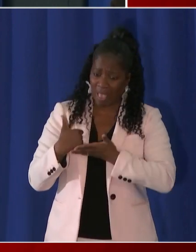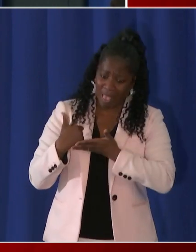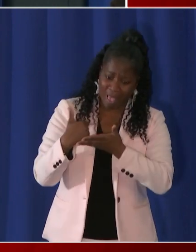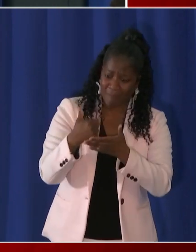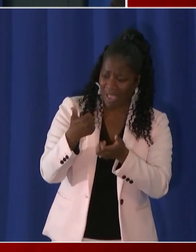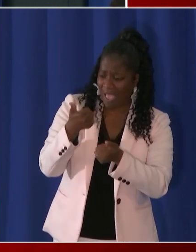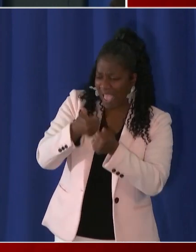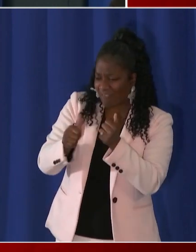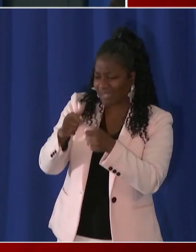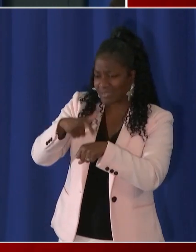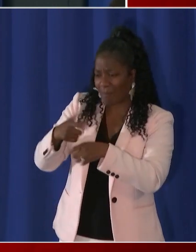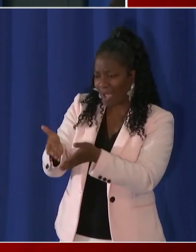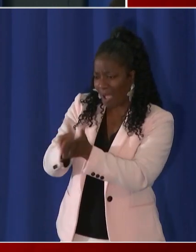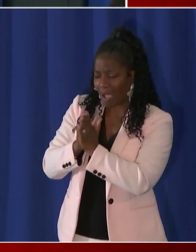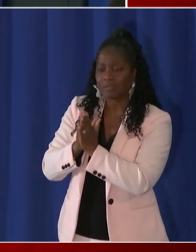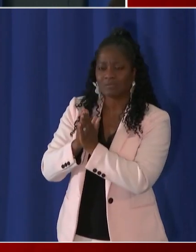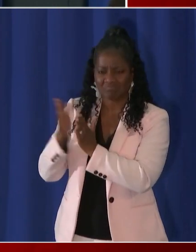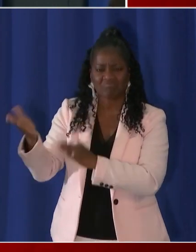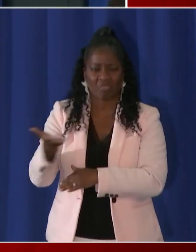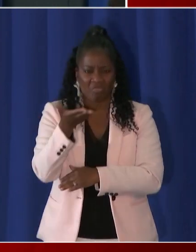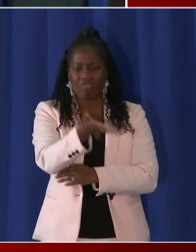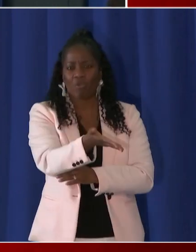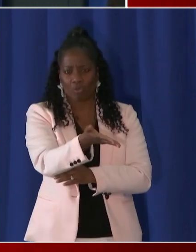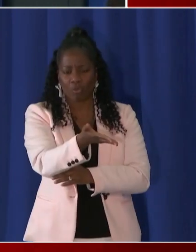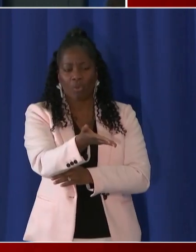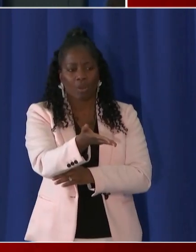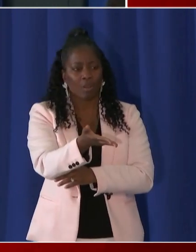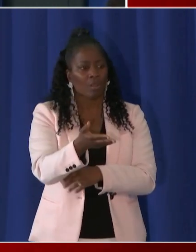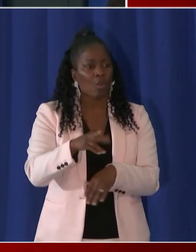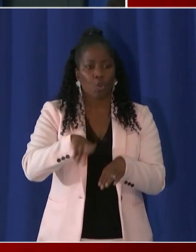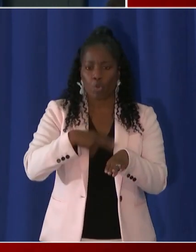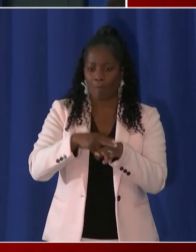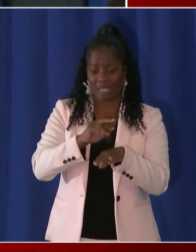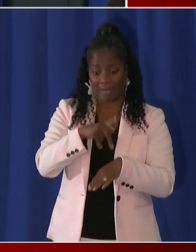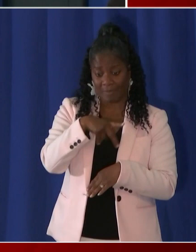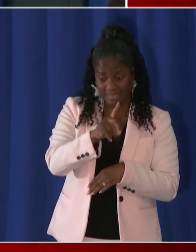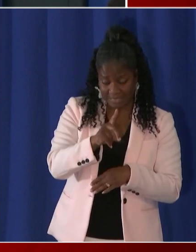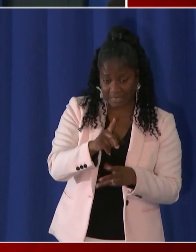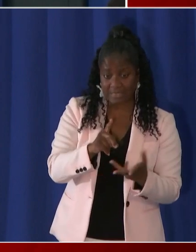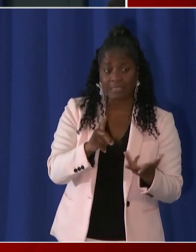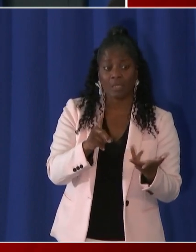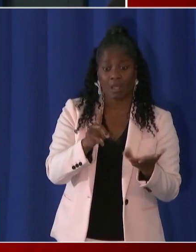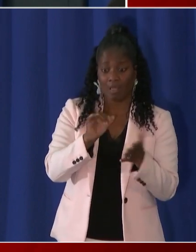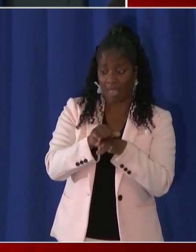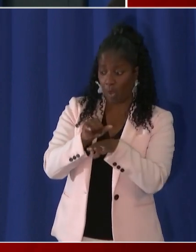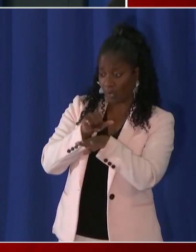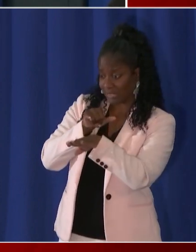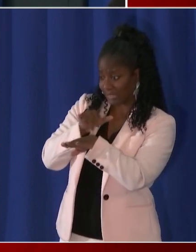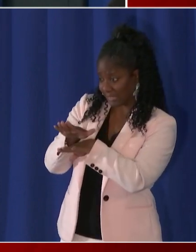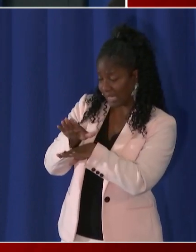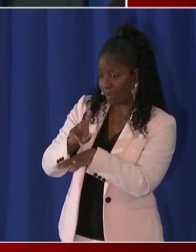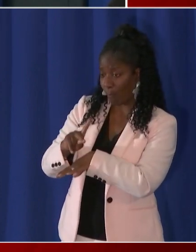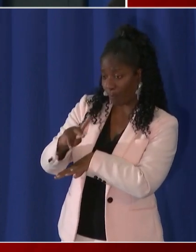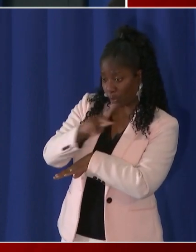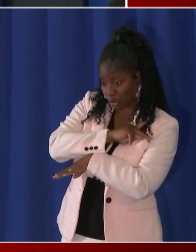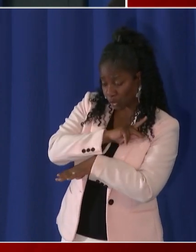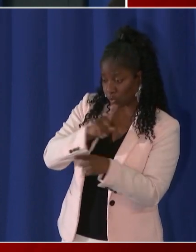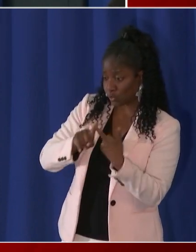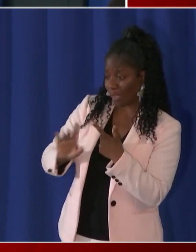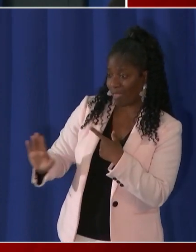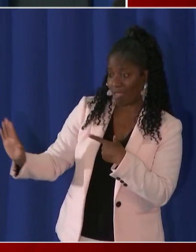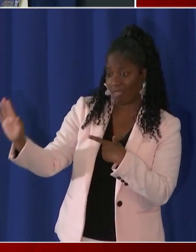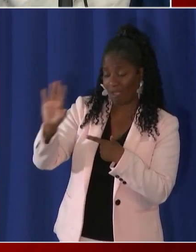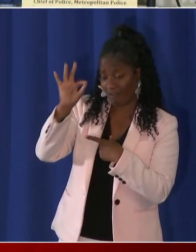have put forth. Normally what happens, it's normally MPD who sends personnel to